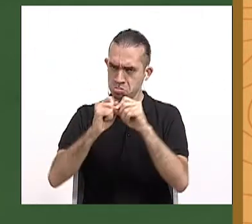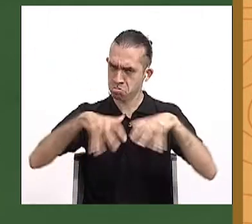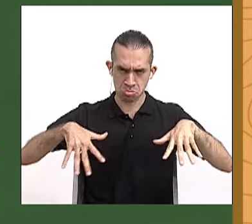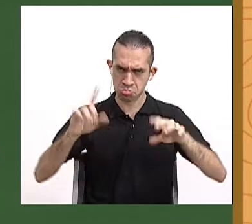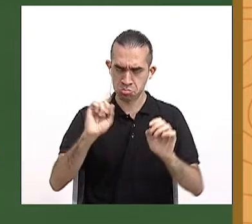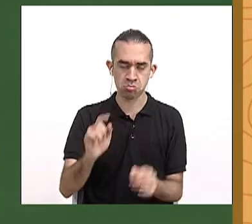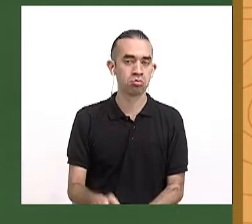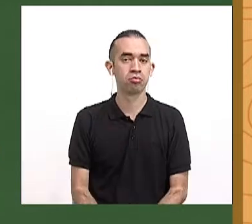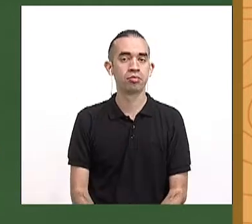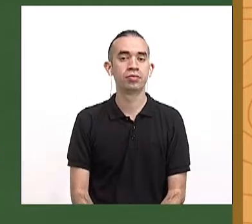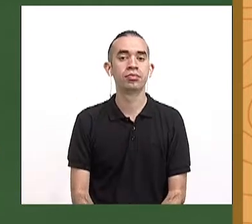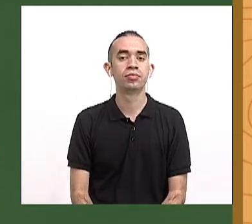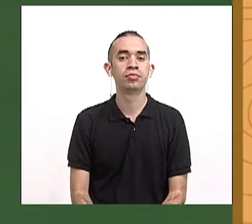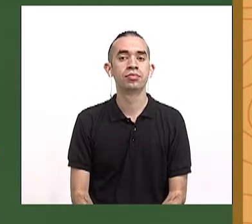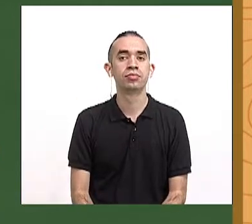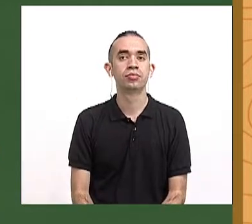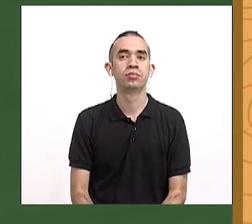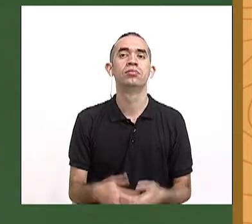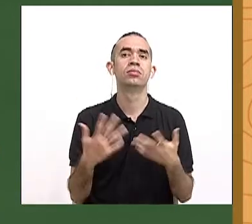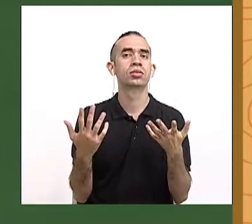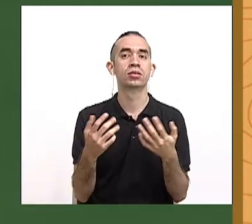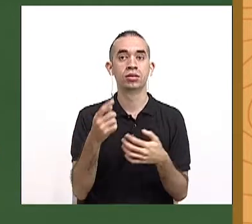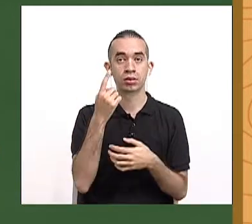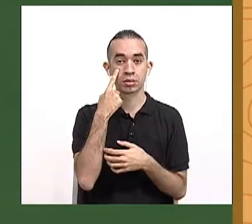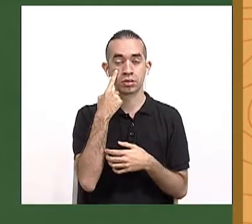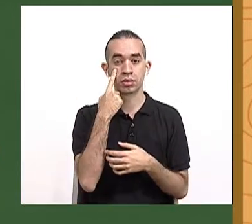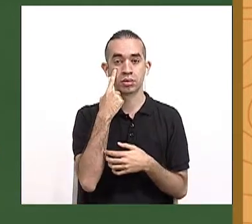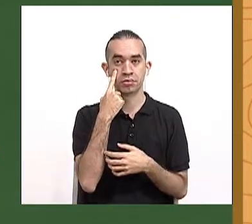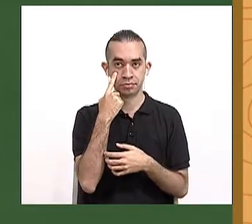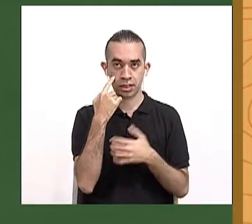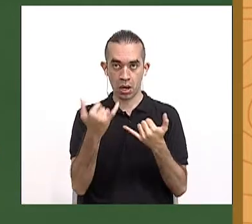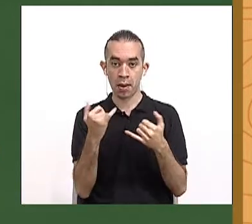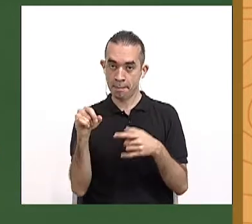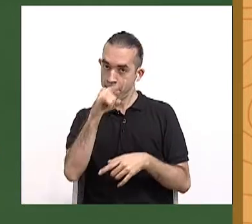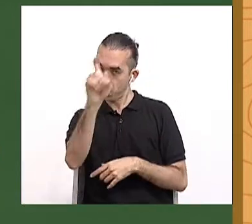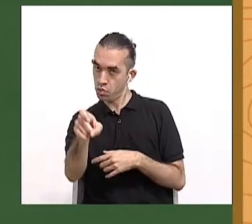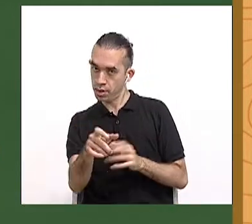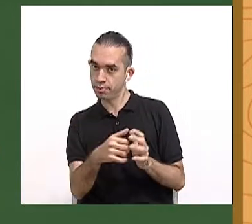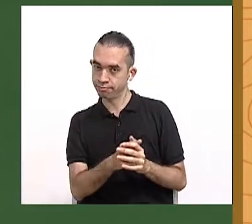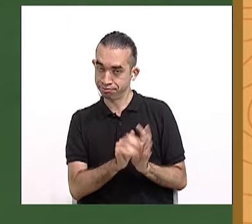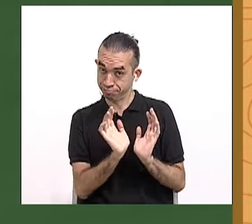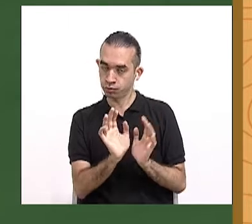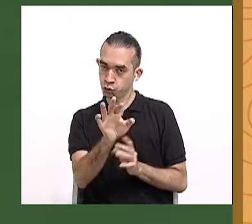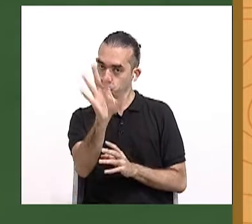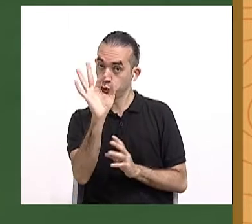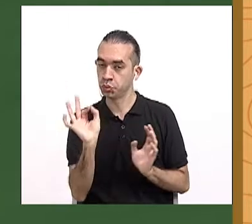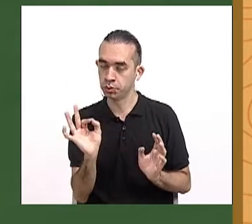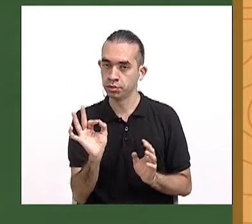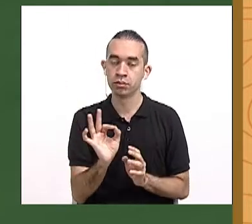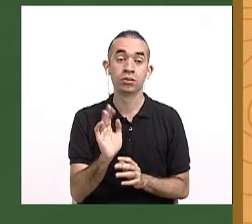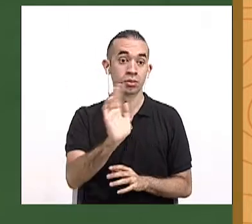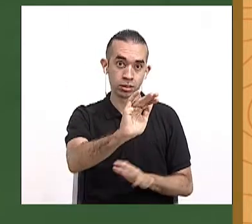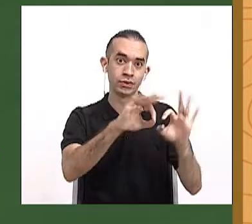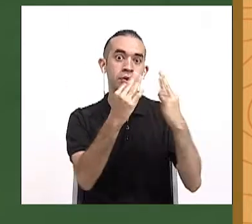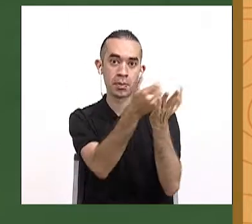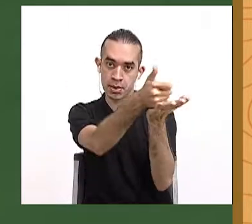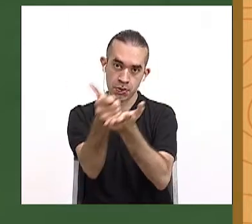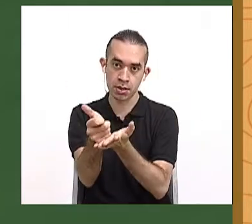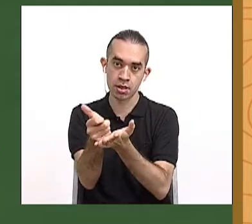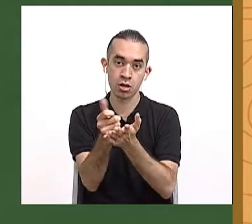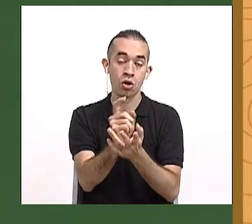So, question, it says, choose the best option to answer the question. Ask your family for help, and do